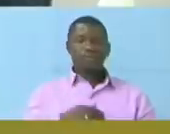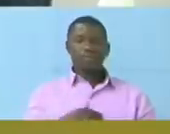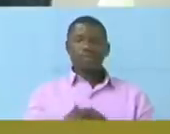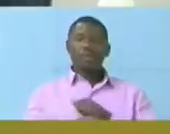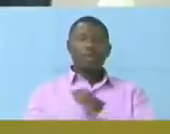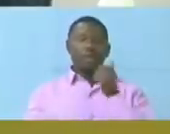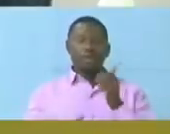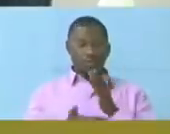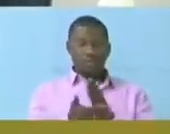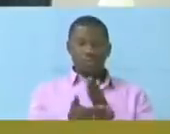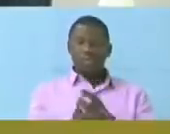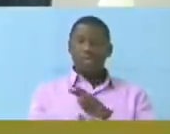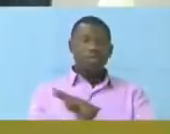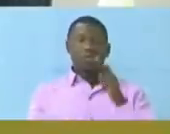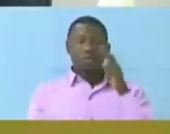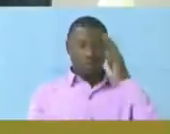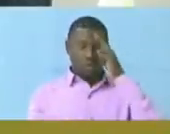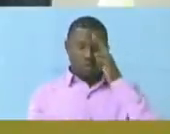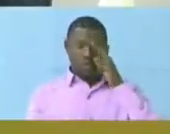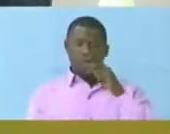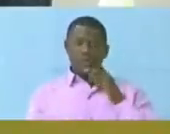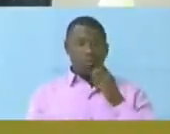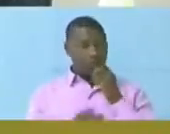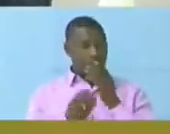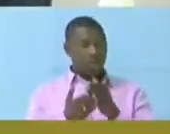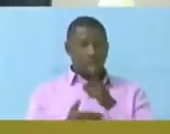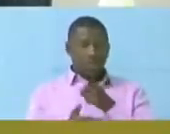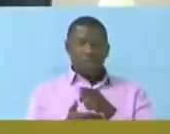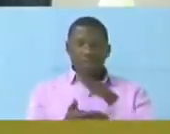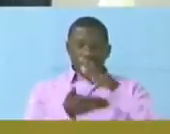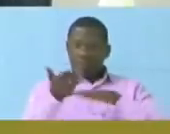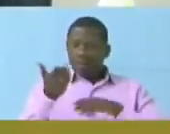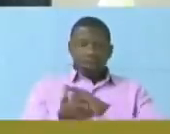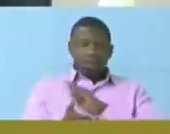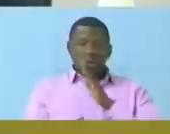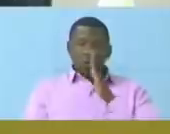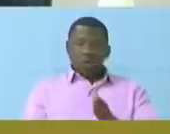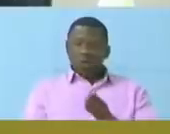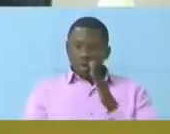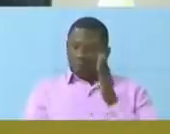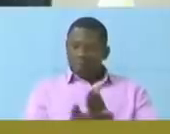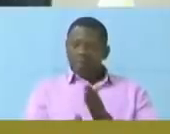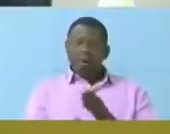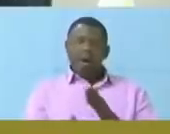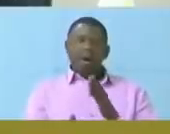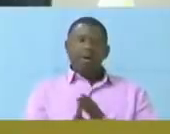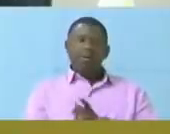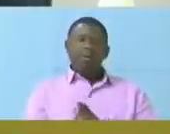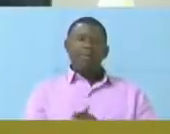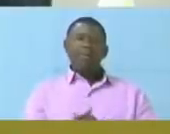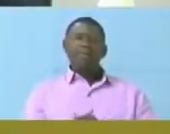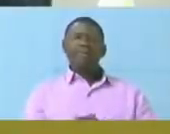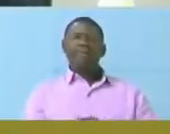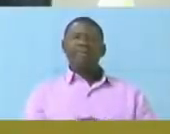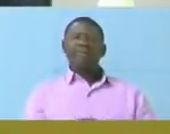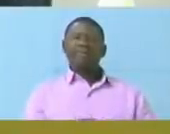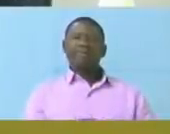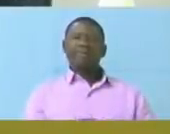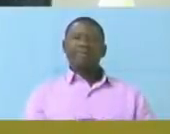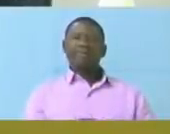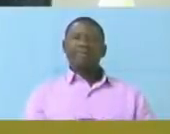the fact that there is no reason to doubt its authenticity, is in fact